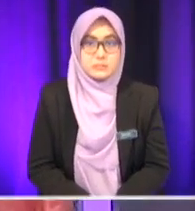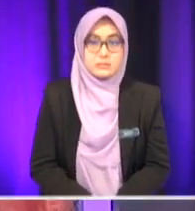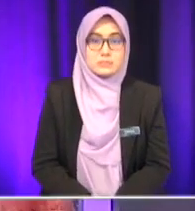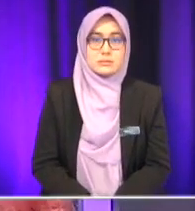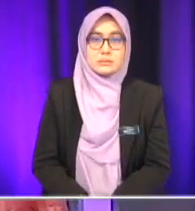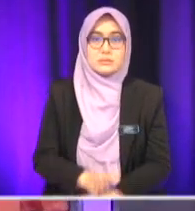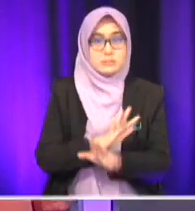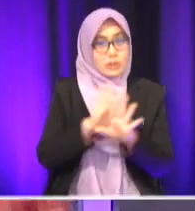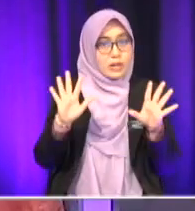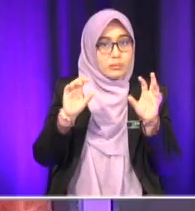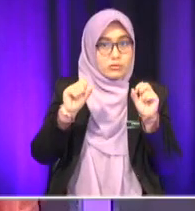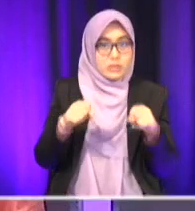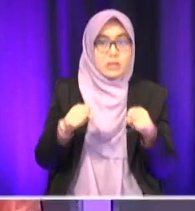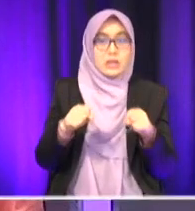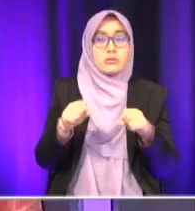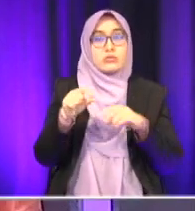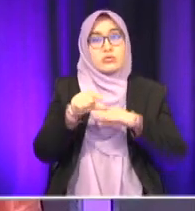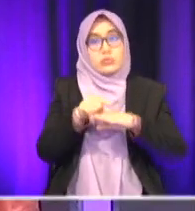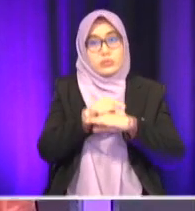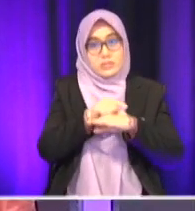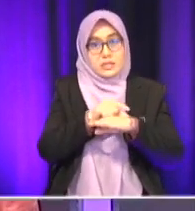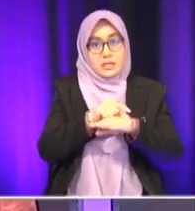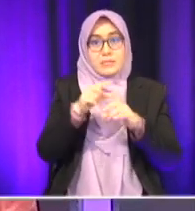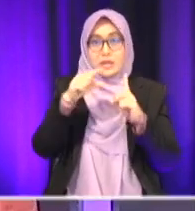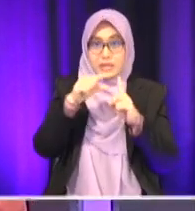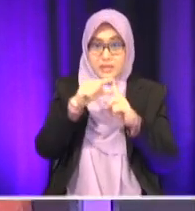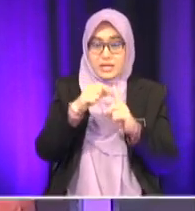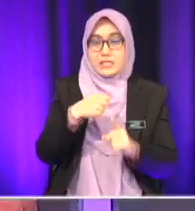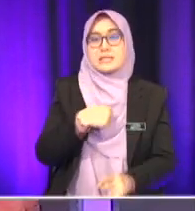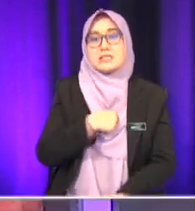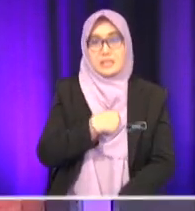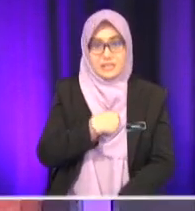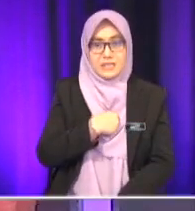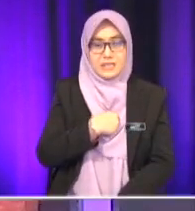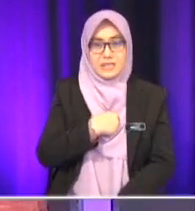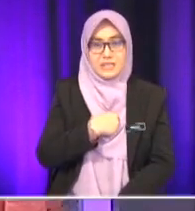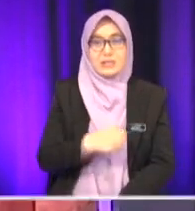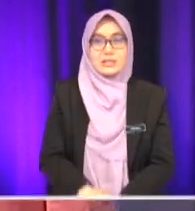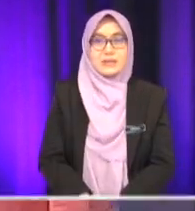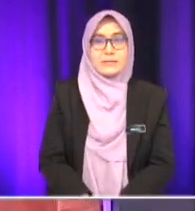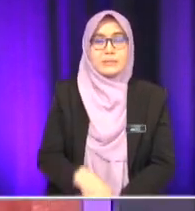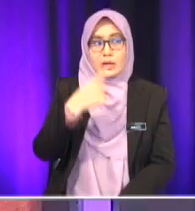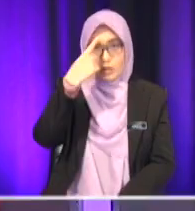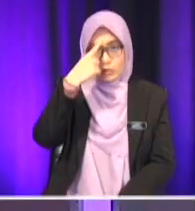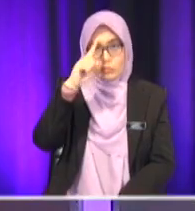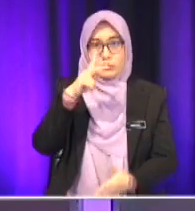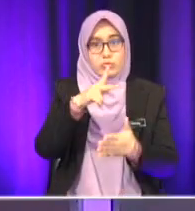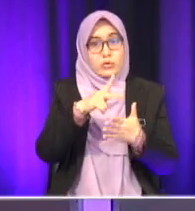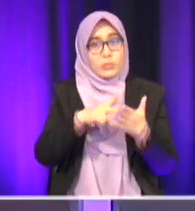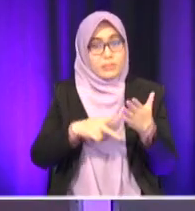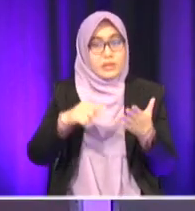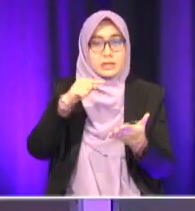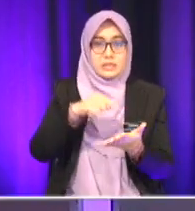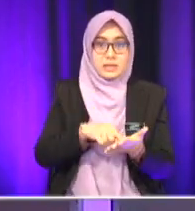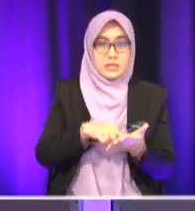no on words. Yes, that's right. So, and for this section, you have to